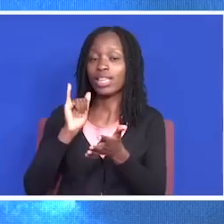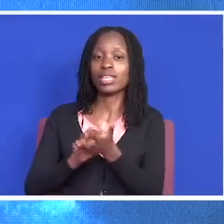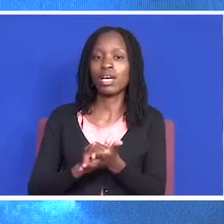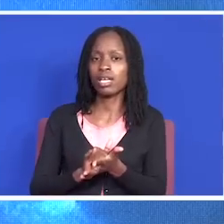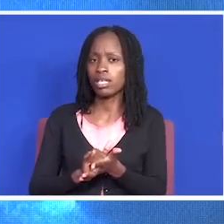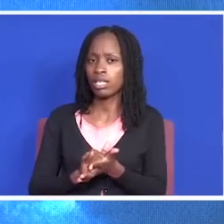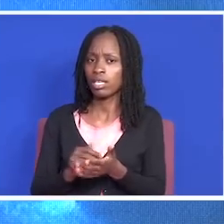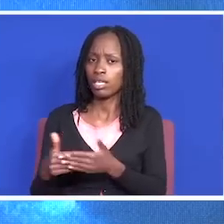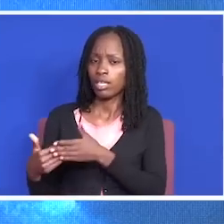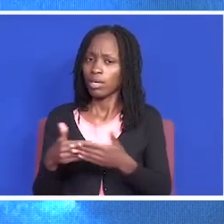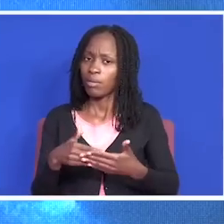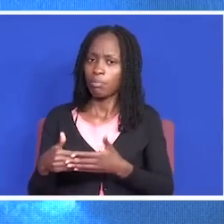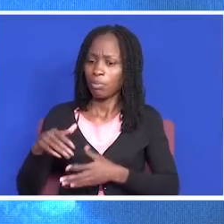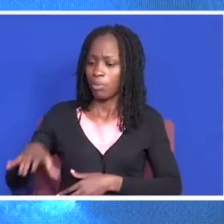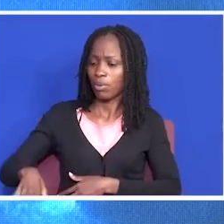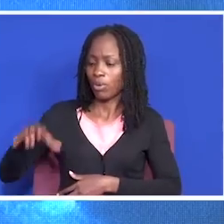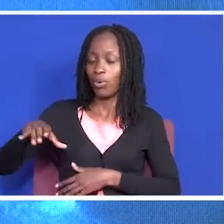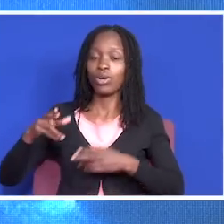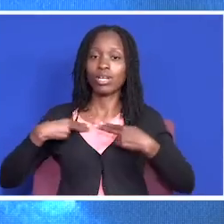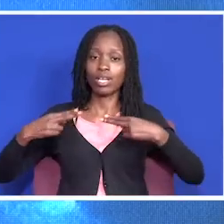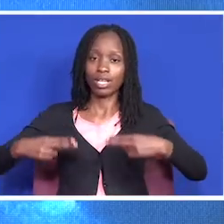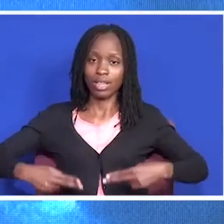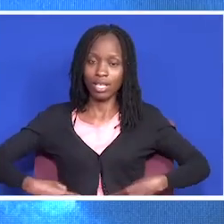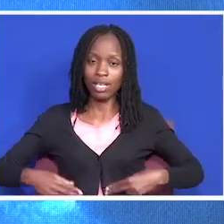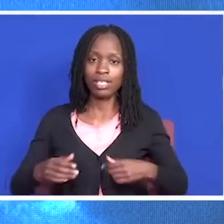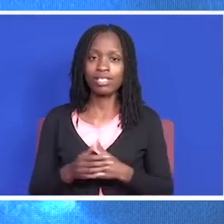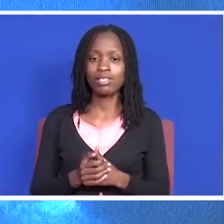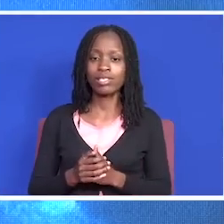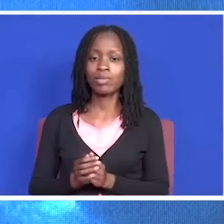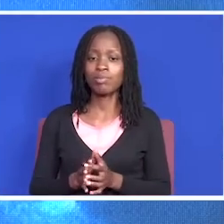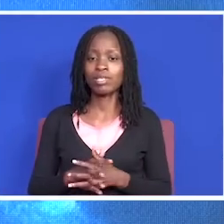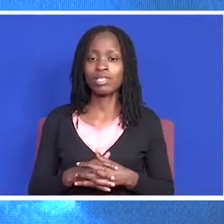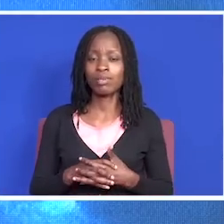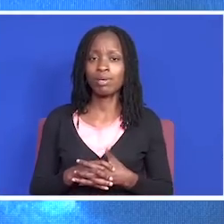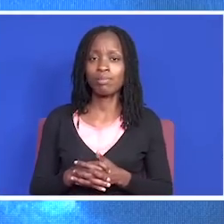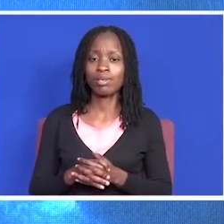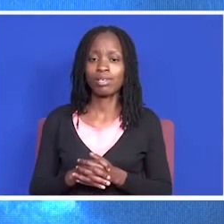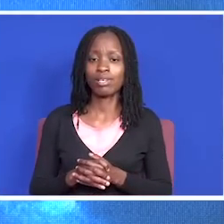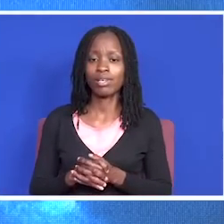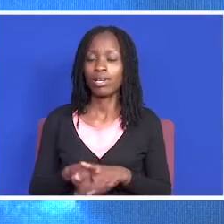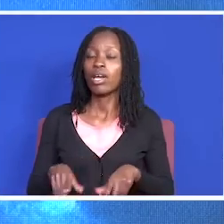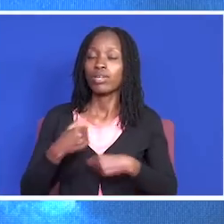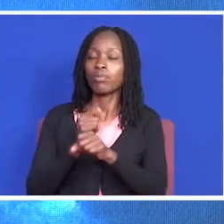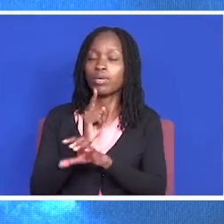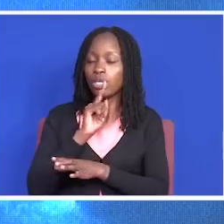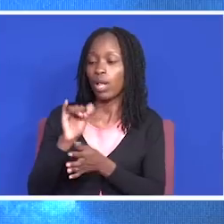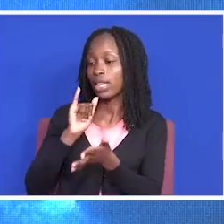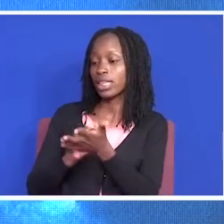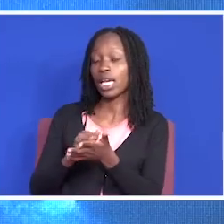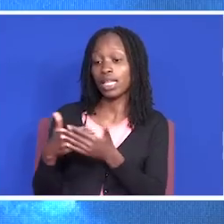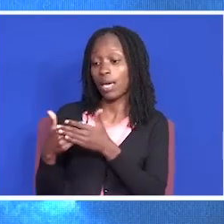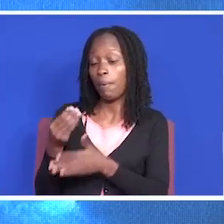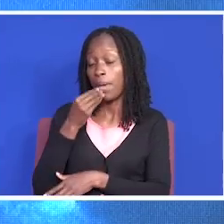biologically, physically healthy. It's your responsibility to ensure your child eats a balanced diet. It's